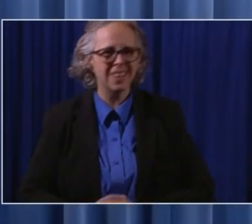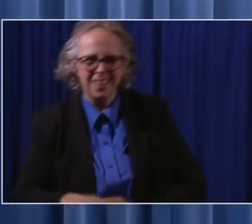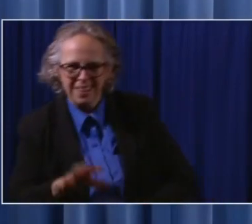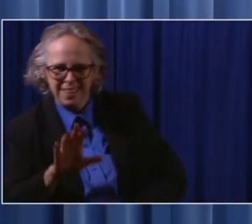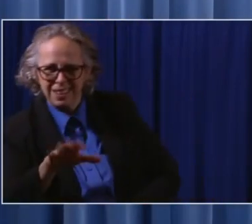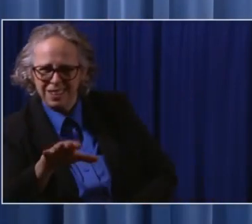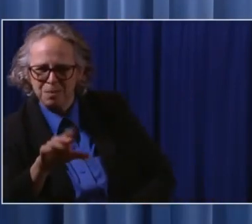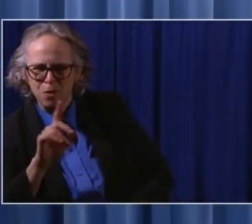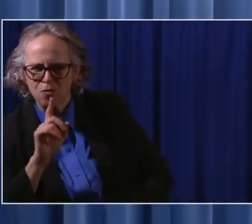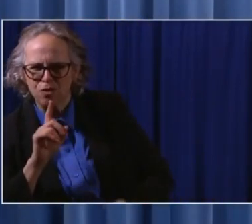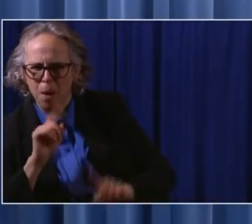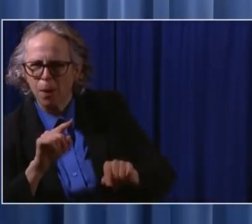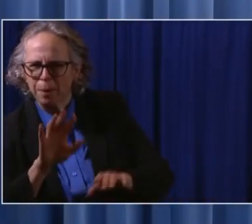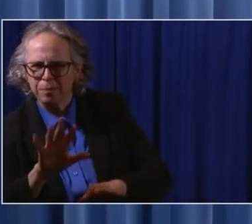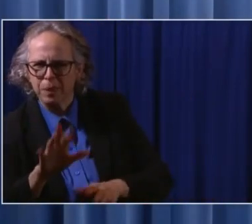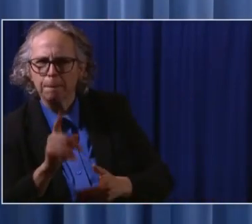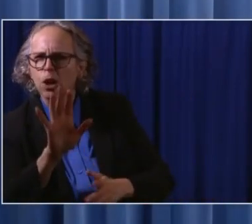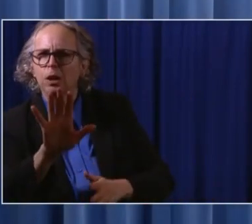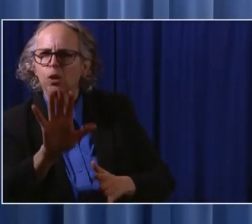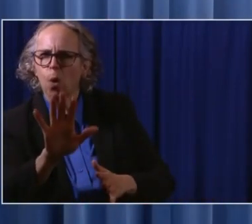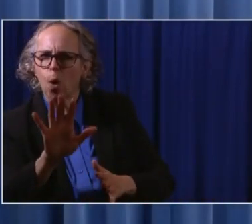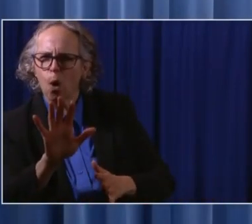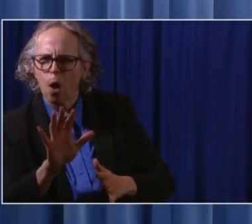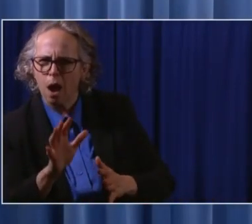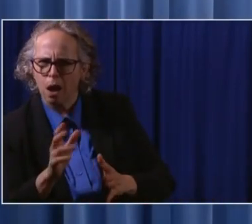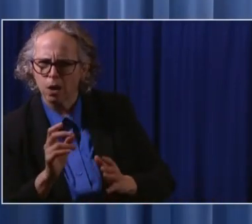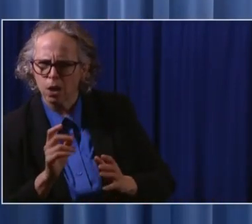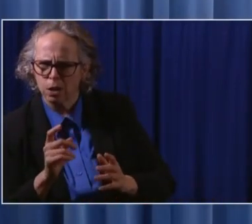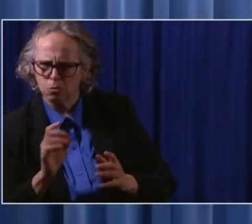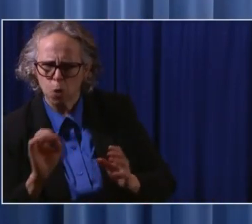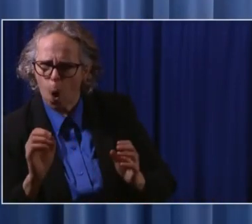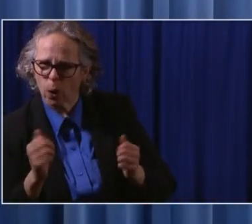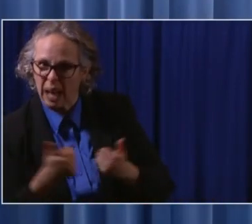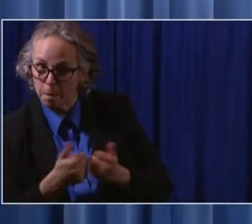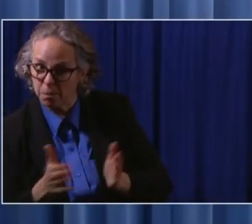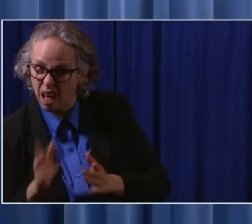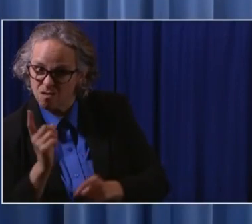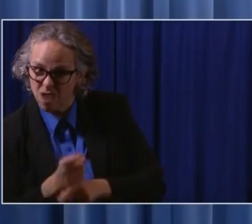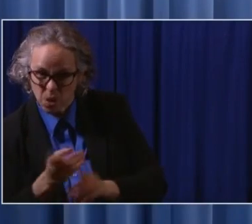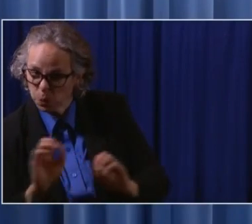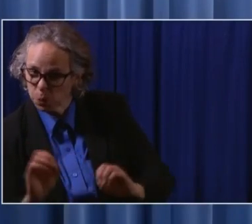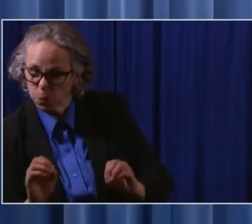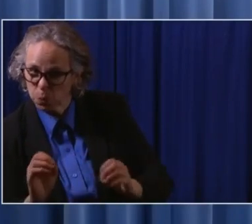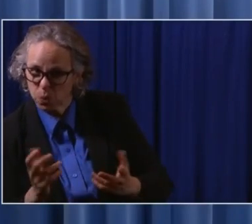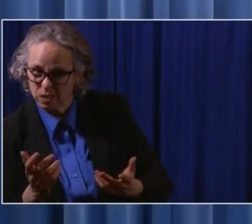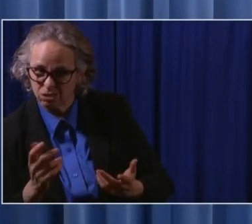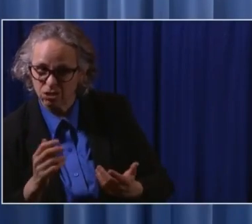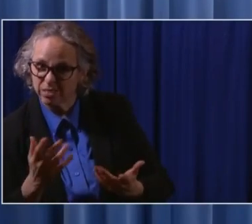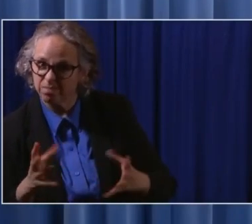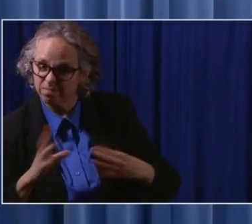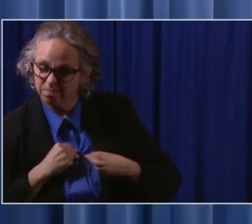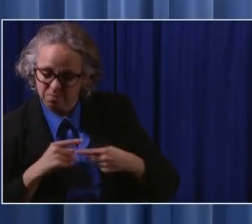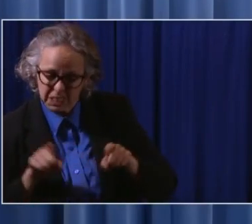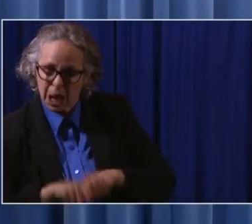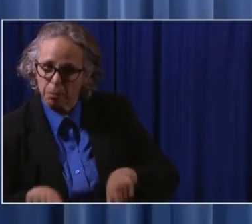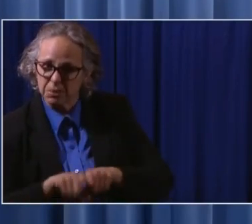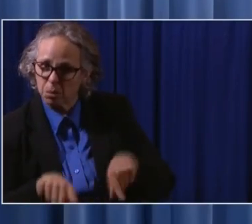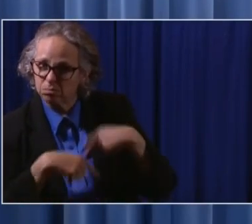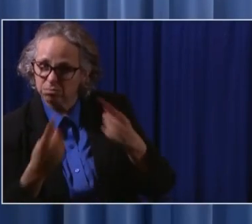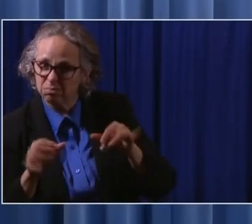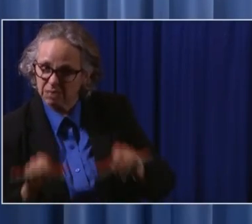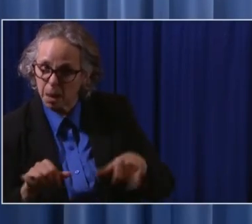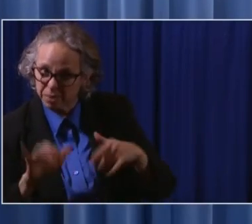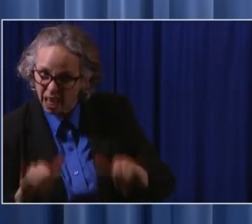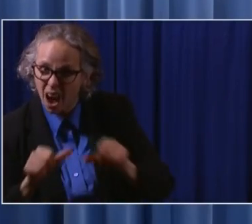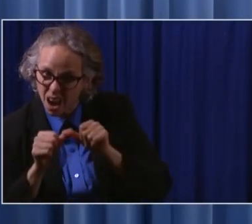than, there's no game plan other than what we're doing now. So there's that